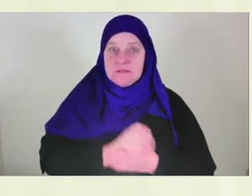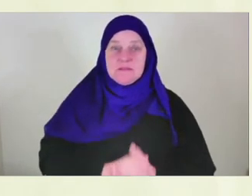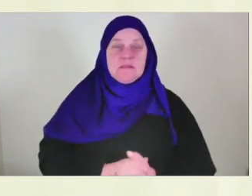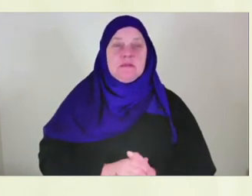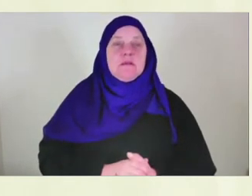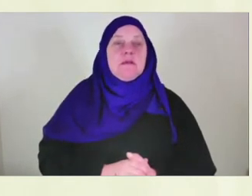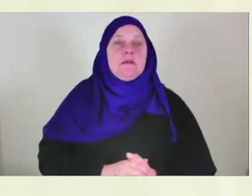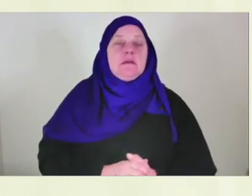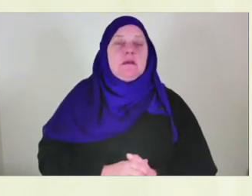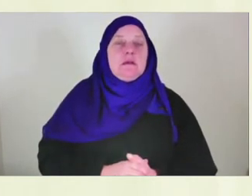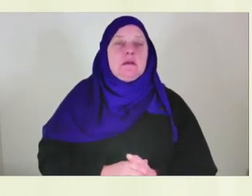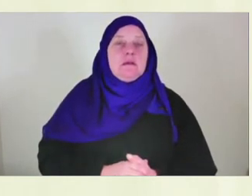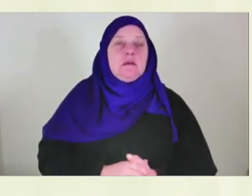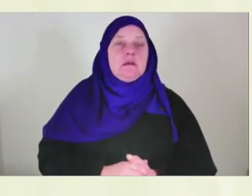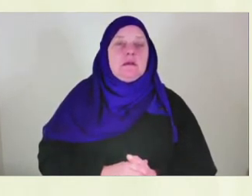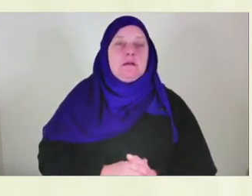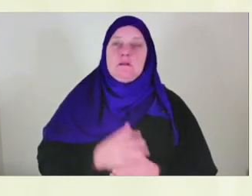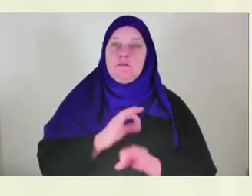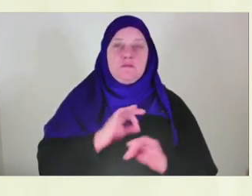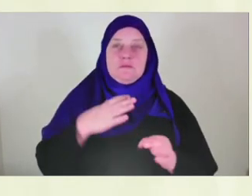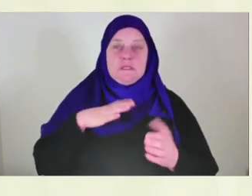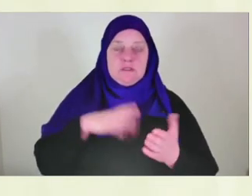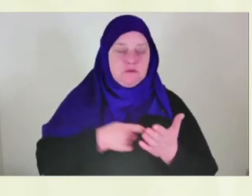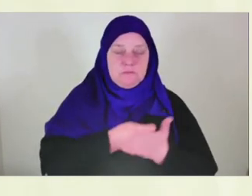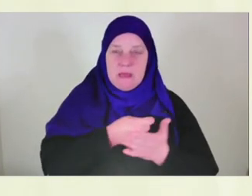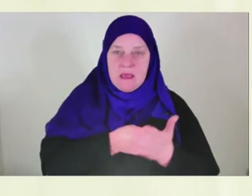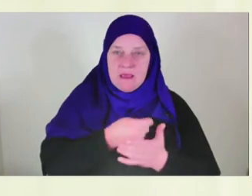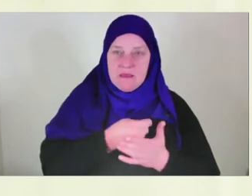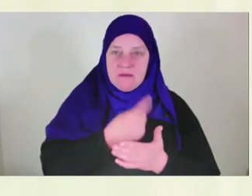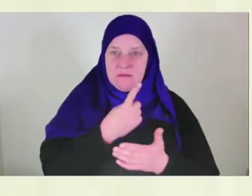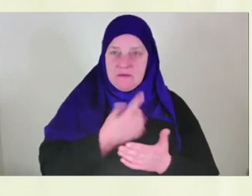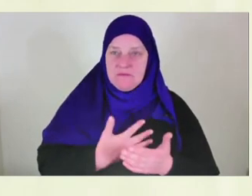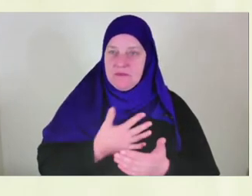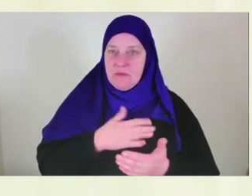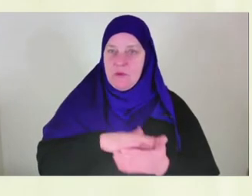khumus, because you need to remember the verse he mentioned in Surah Al-Anfal,